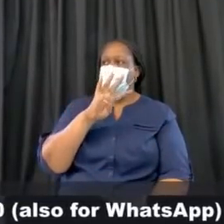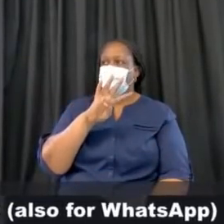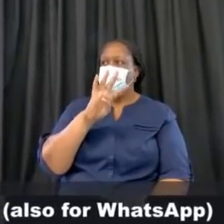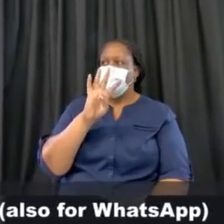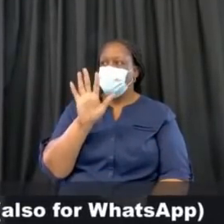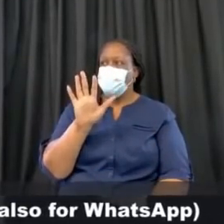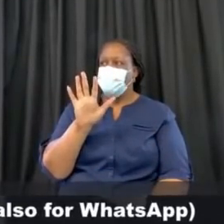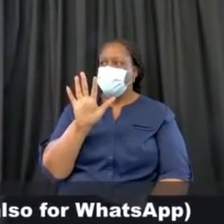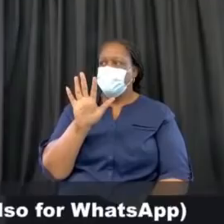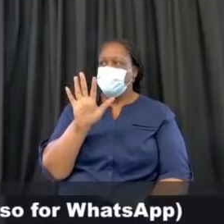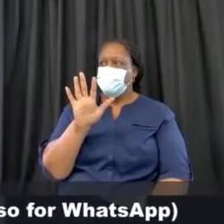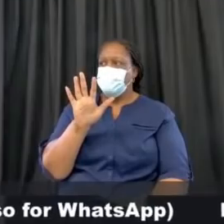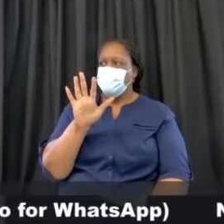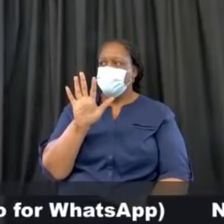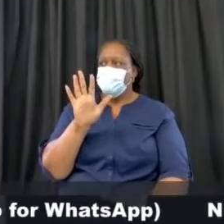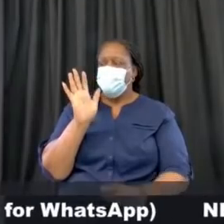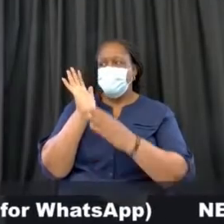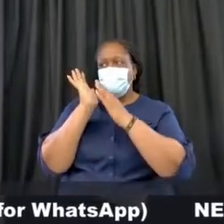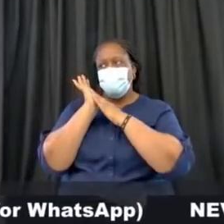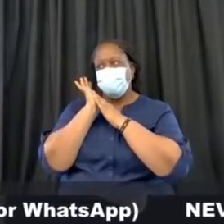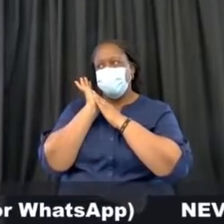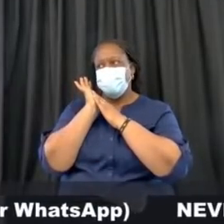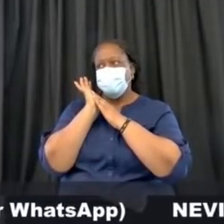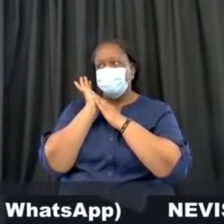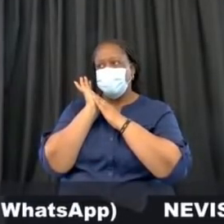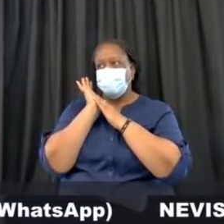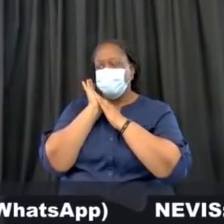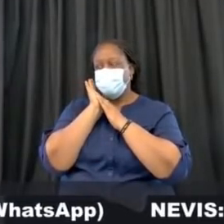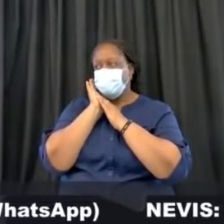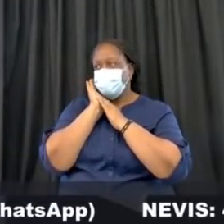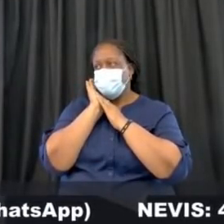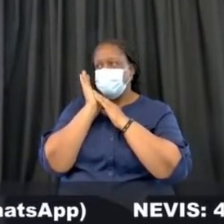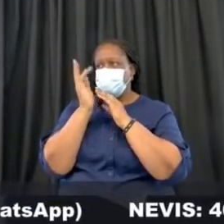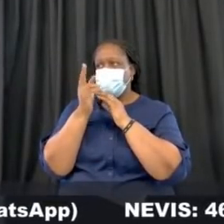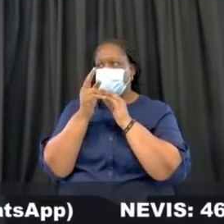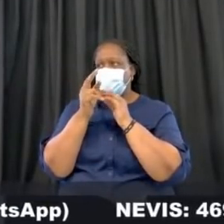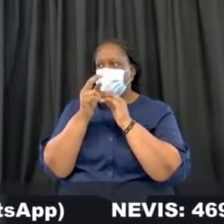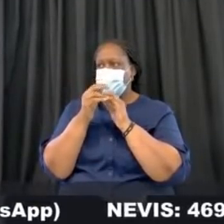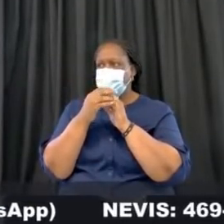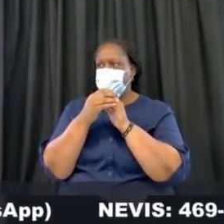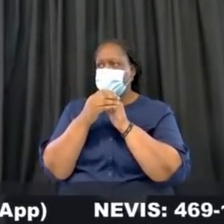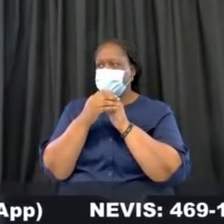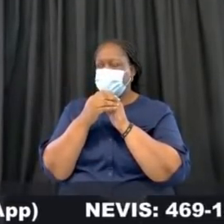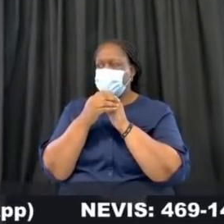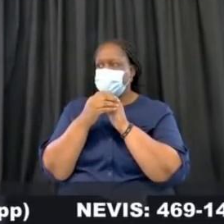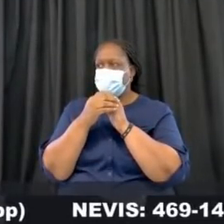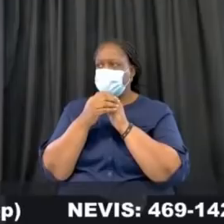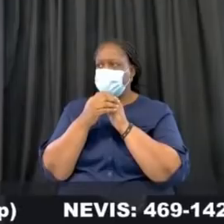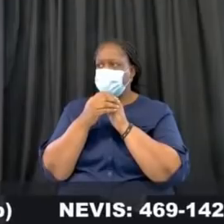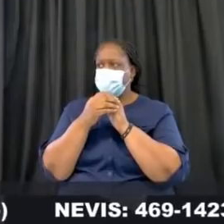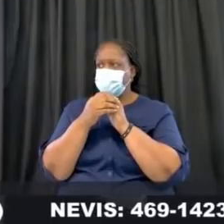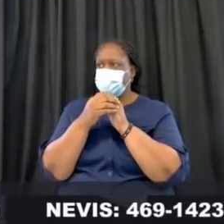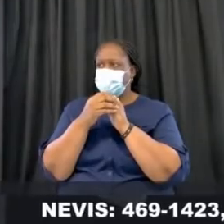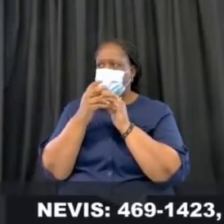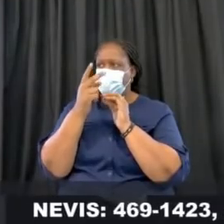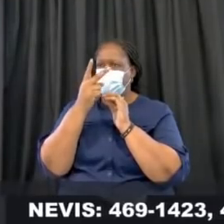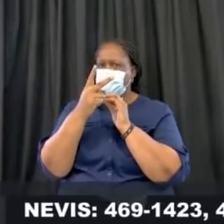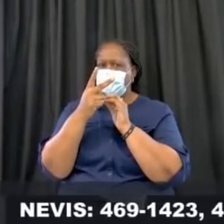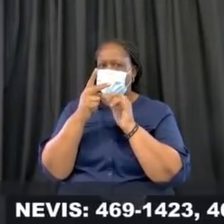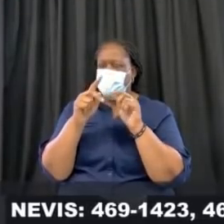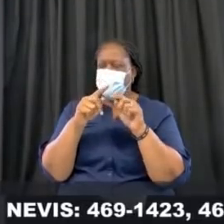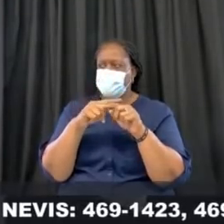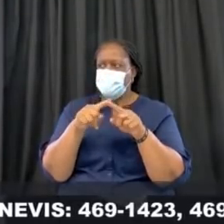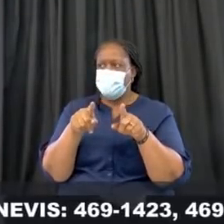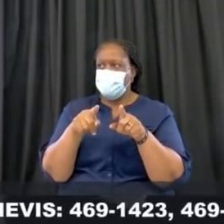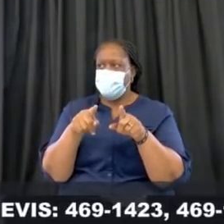will be arriving in the Federation no later than next week. These field hospitals would be part of our